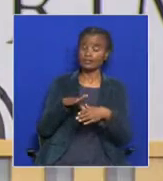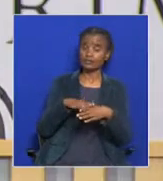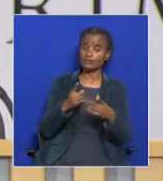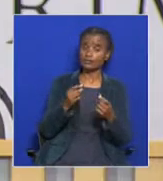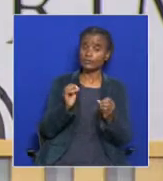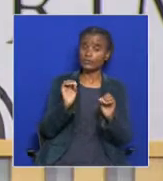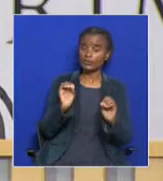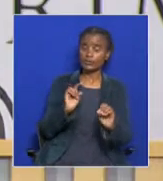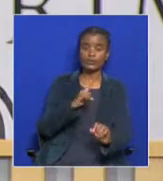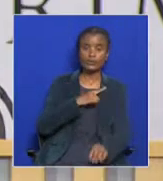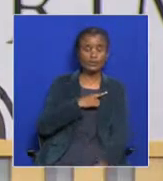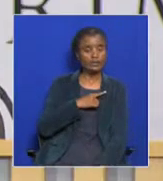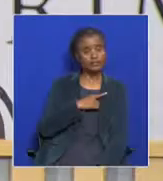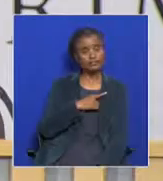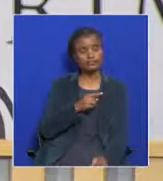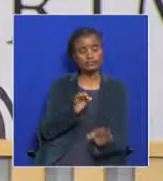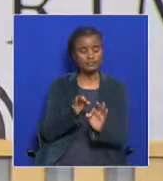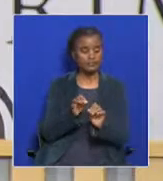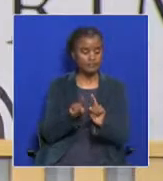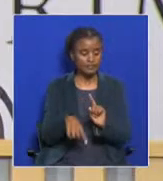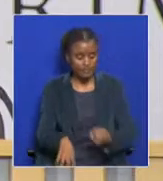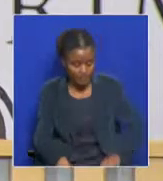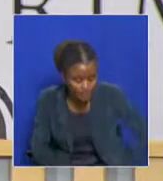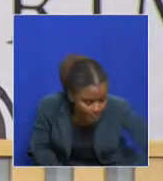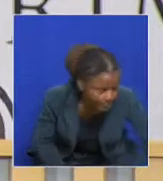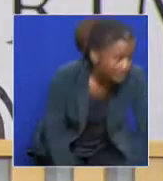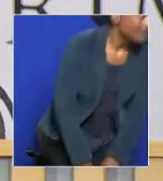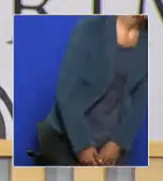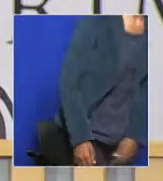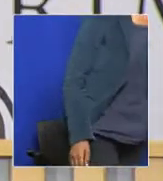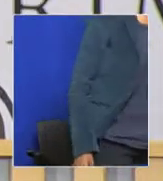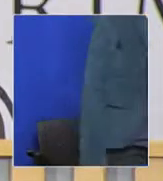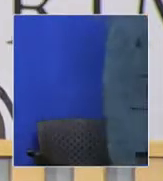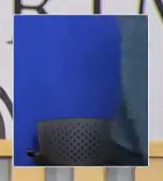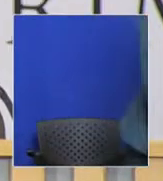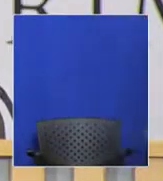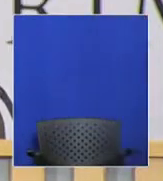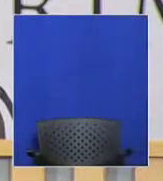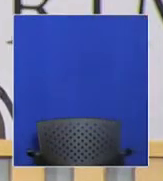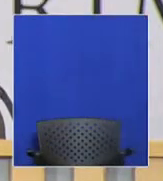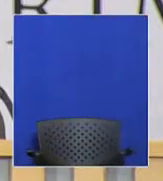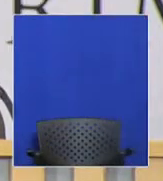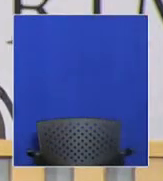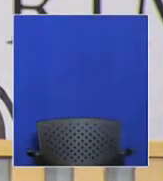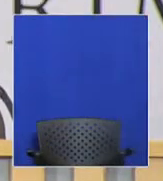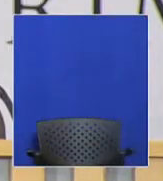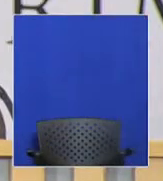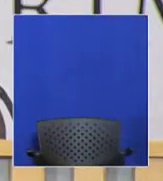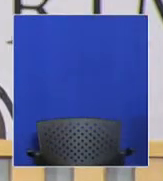Chair, I think if I was at the office, not I think, if I No, was no, at the did office, you have a reason for not doing so?